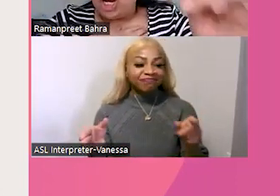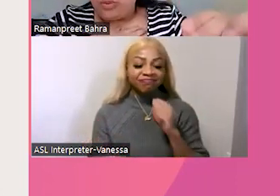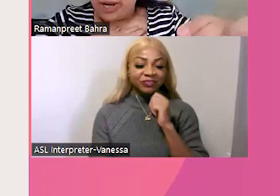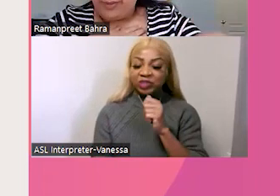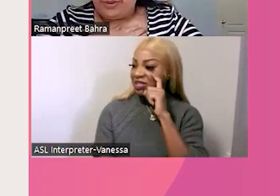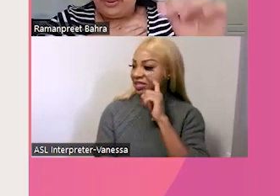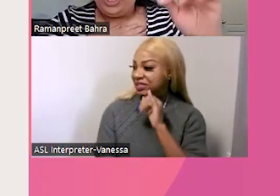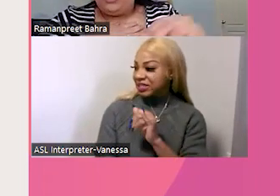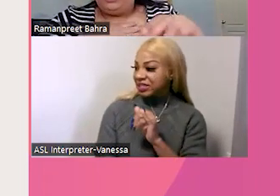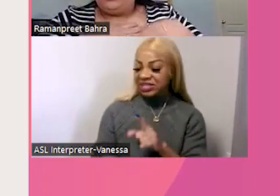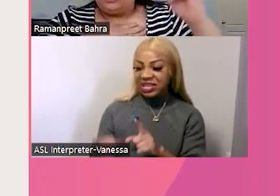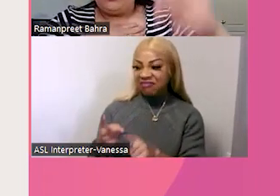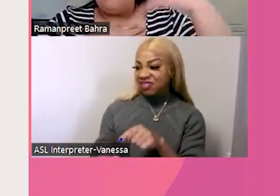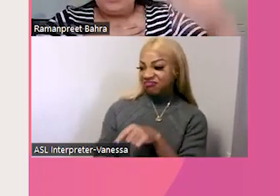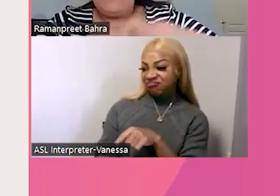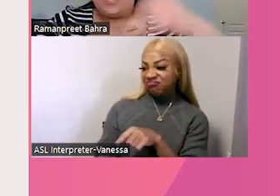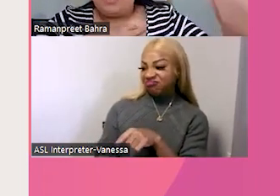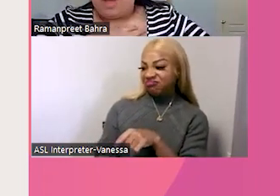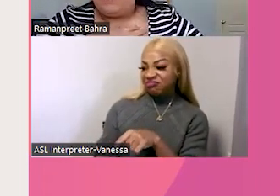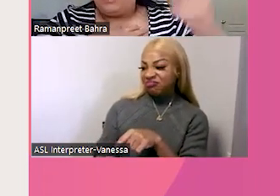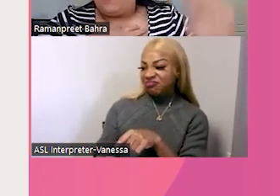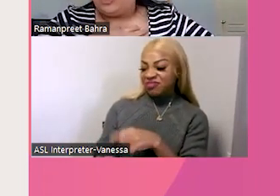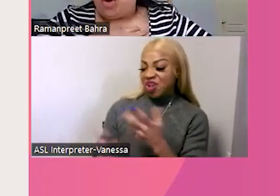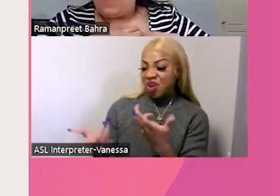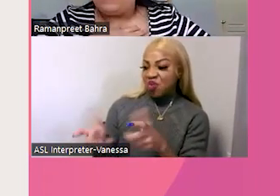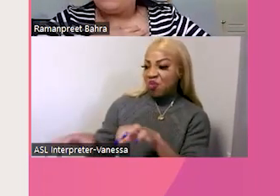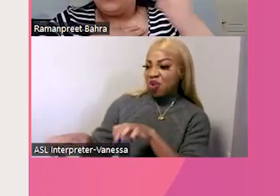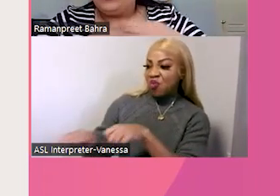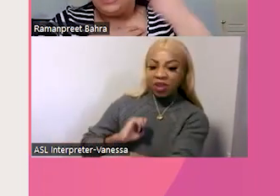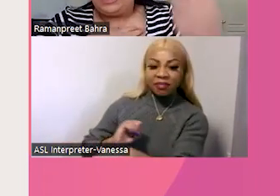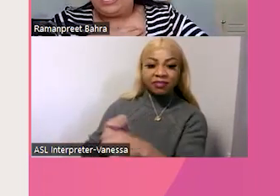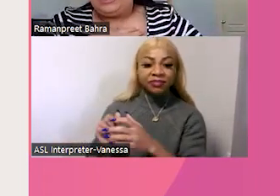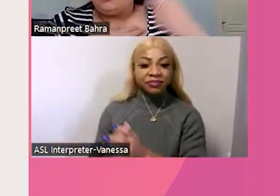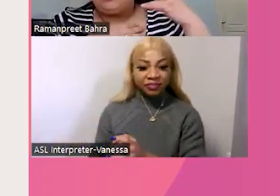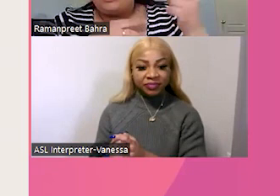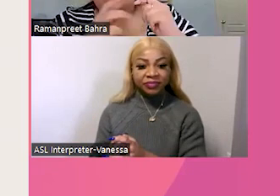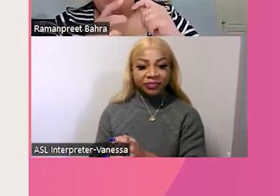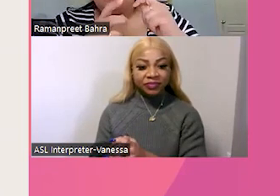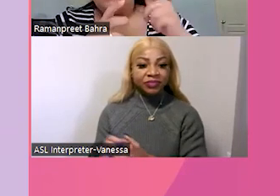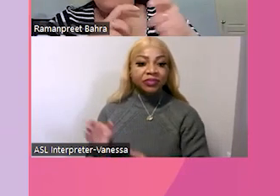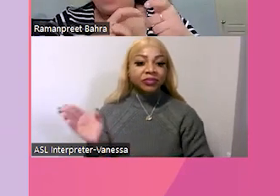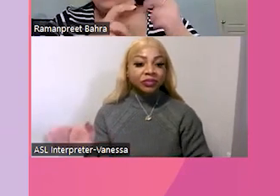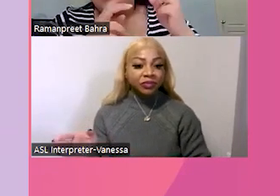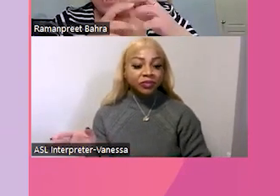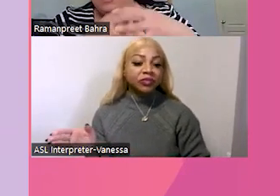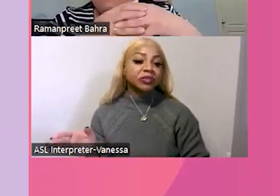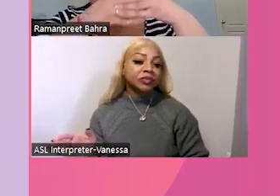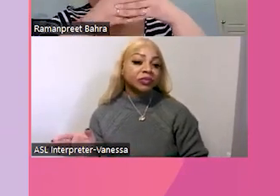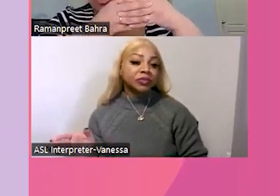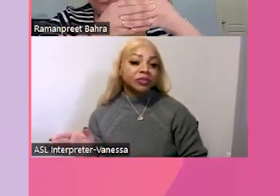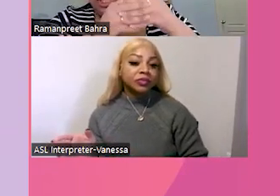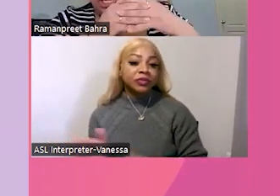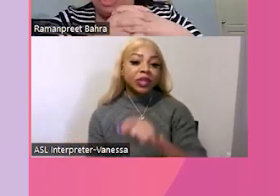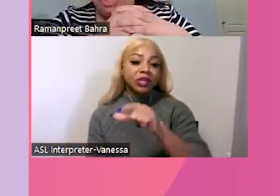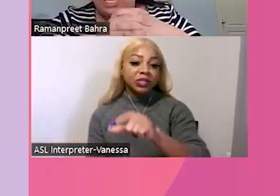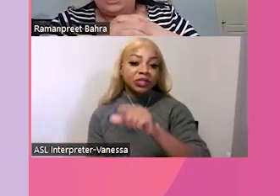word unrapeable, thus re-victimizing them in the process of seeking aid. So gender-based violence and anti-fat violence